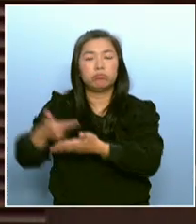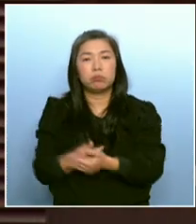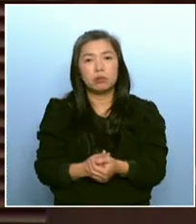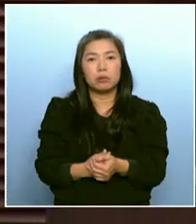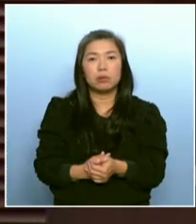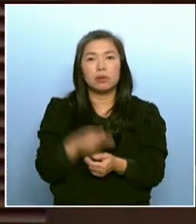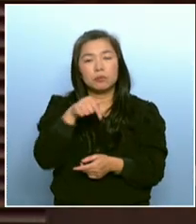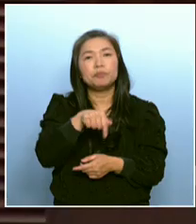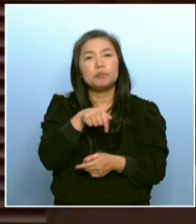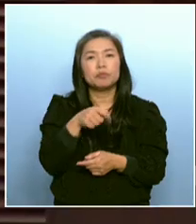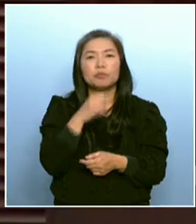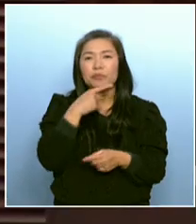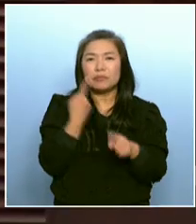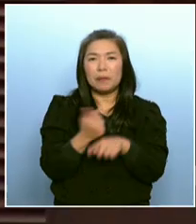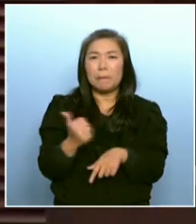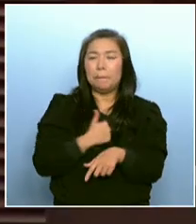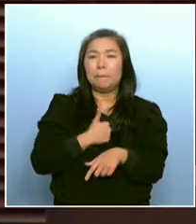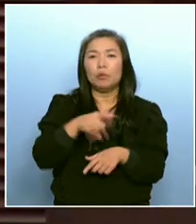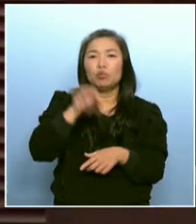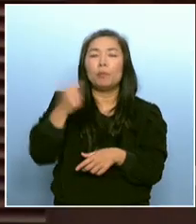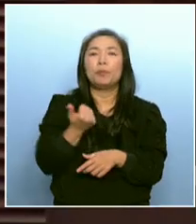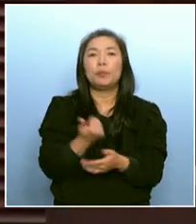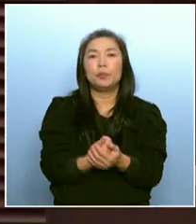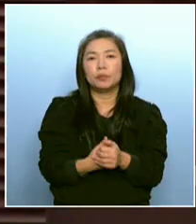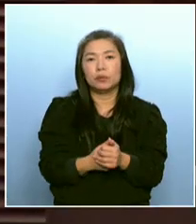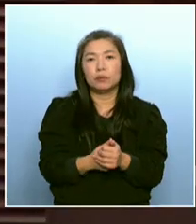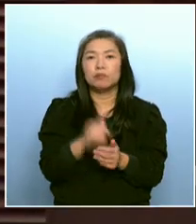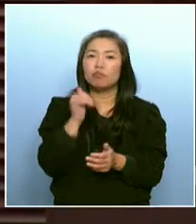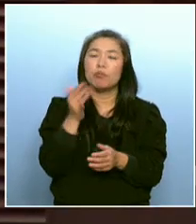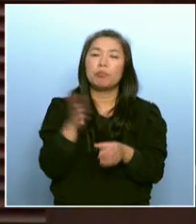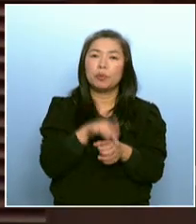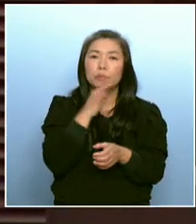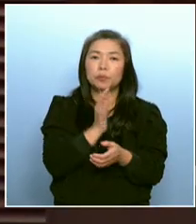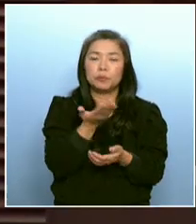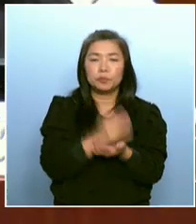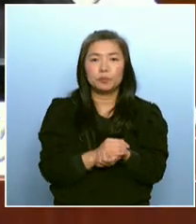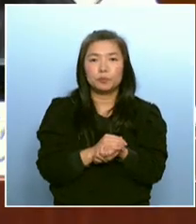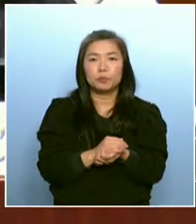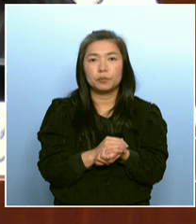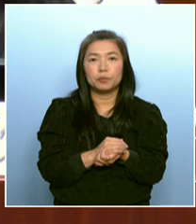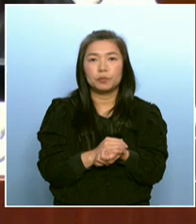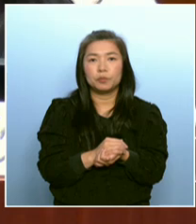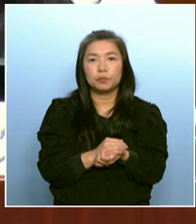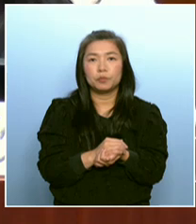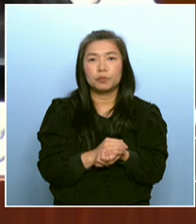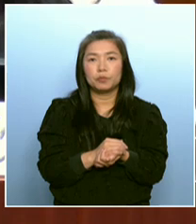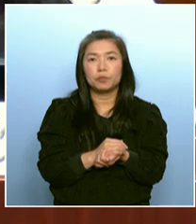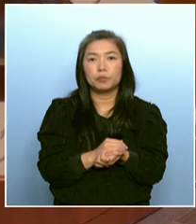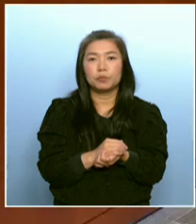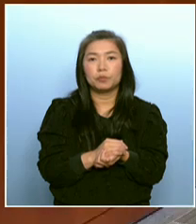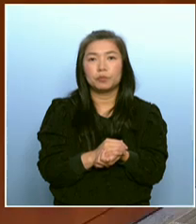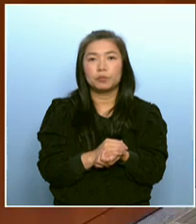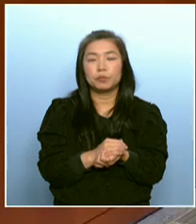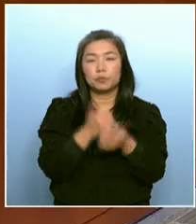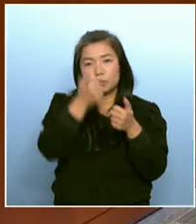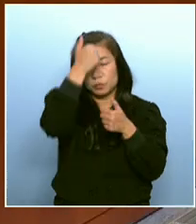there will be another 4 to 5 community facilities for other groups of people. So there should be sufficient facilities for people